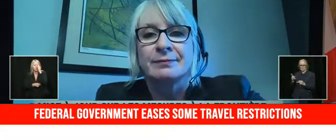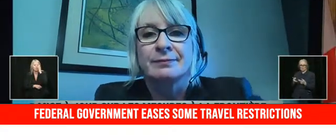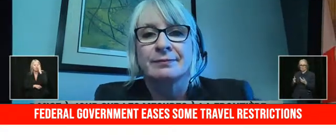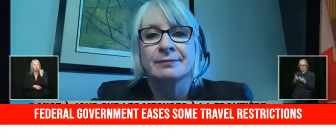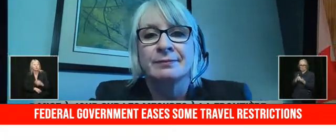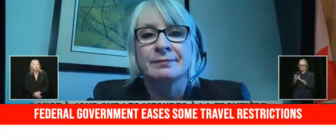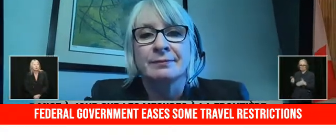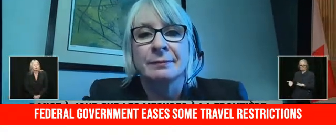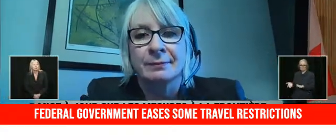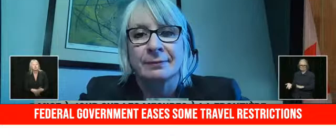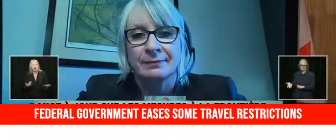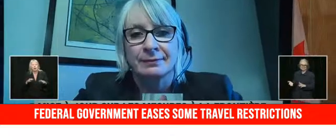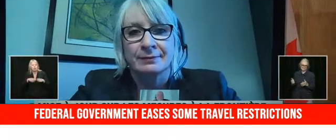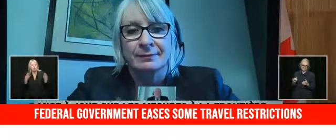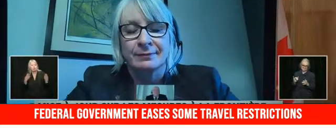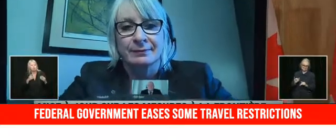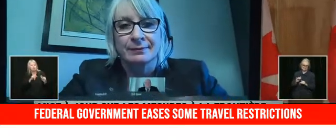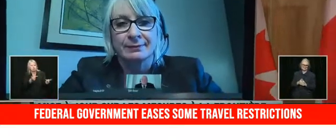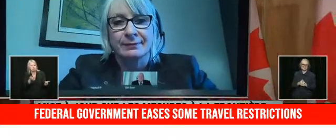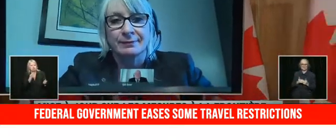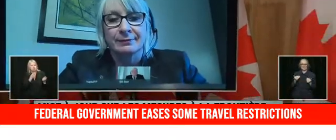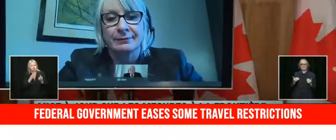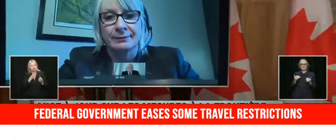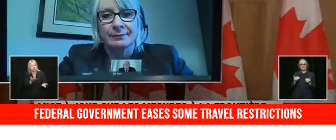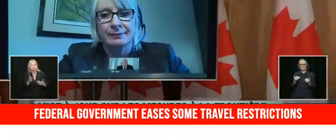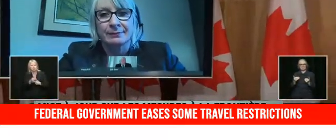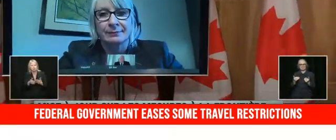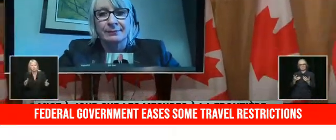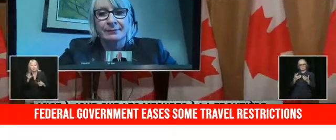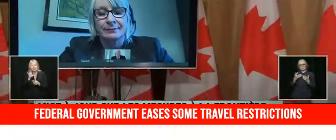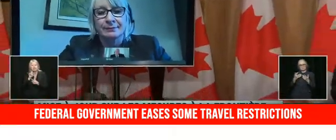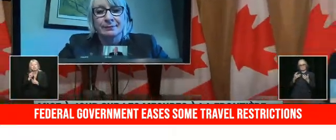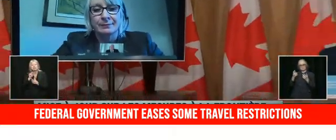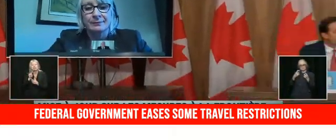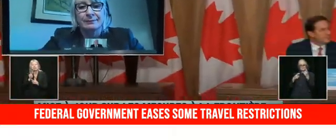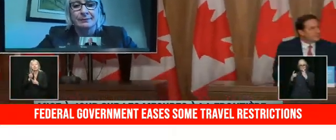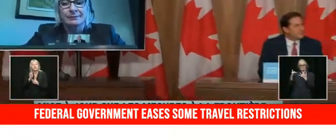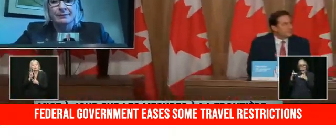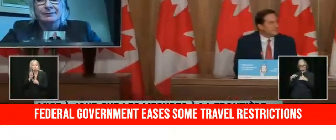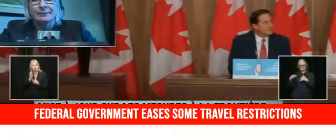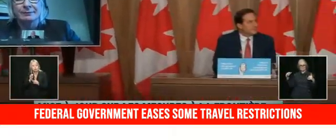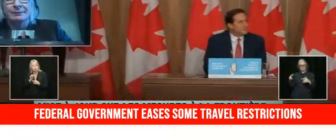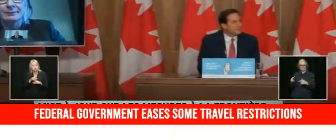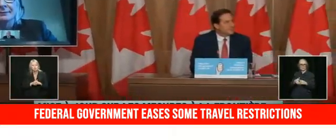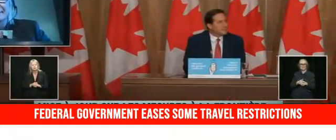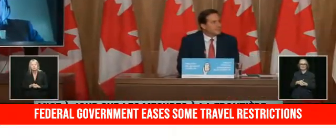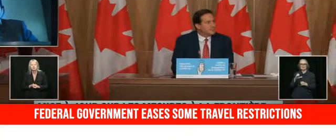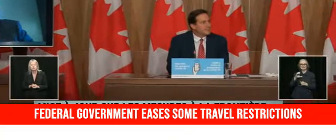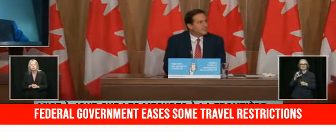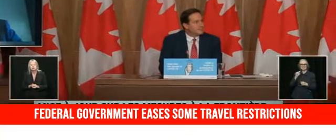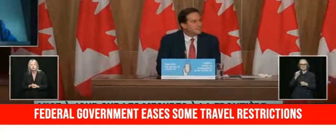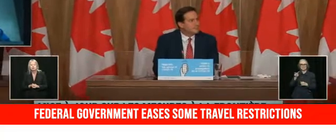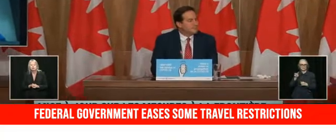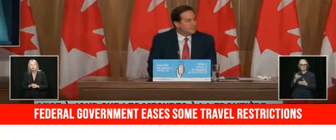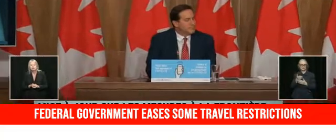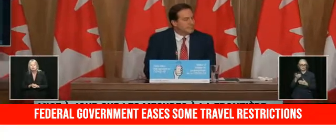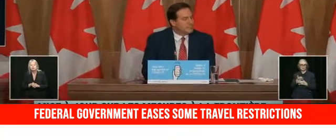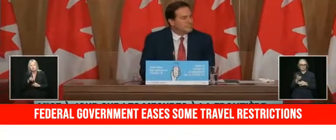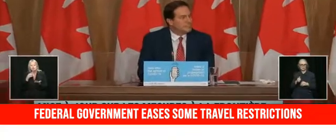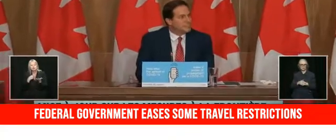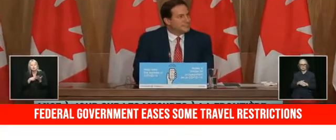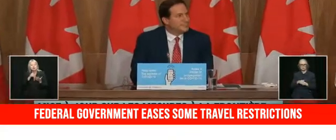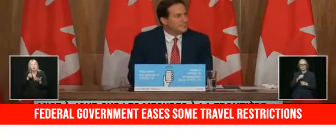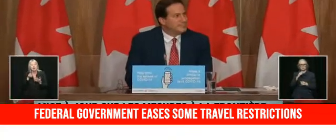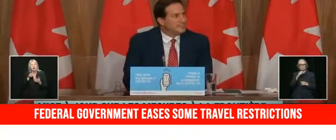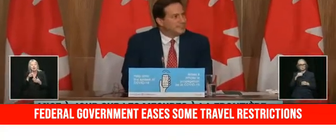take questions from the room. Glenn McGregor, CTV News. Minister Mendocino, you mentioned the case of Sarah Campbell,